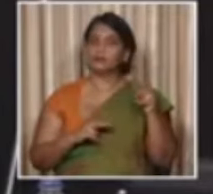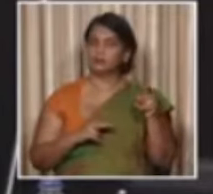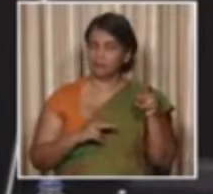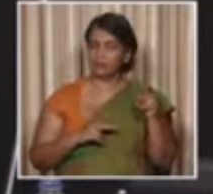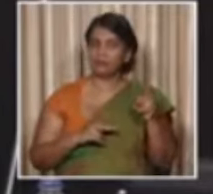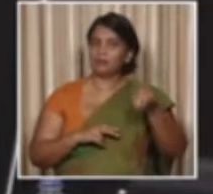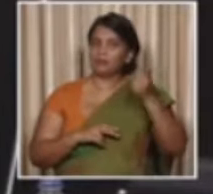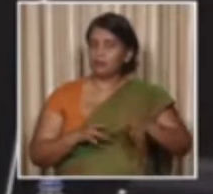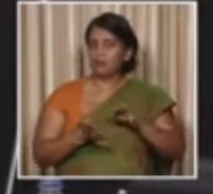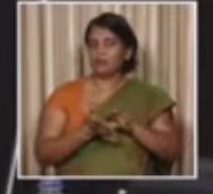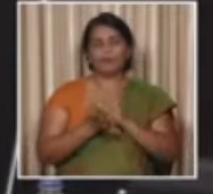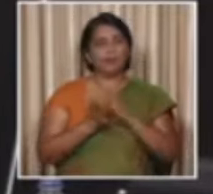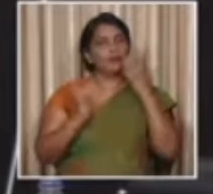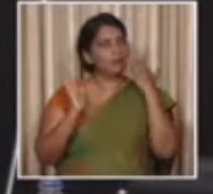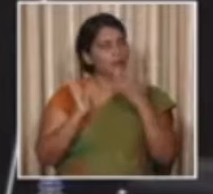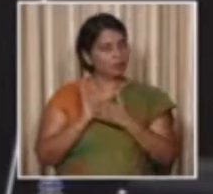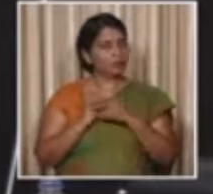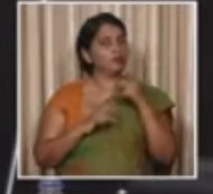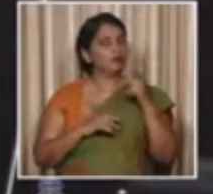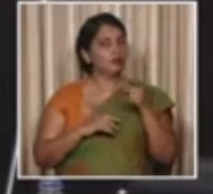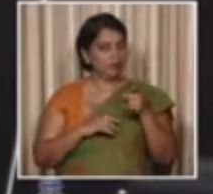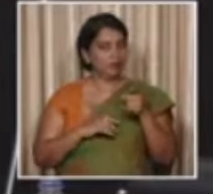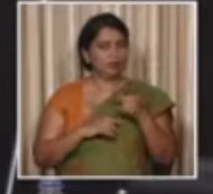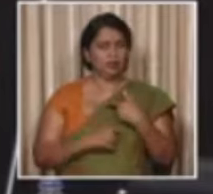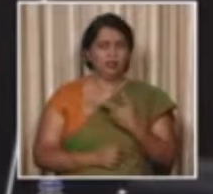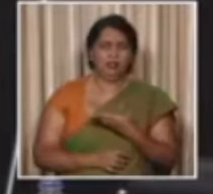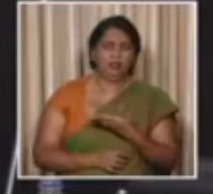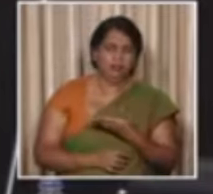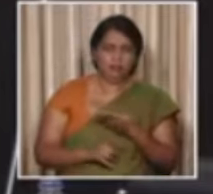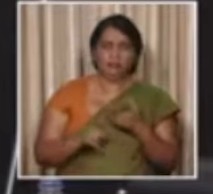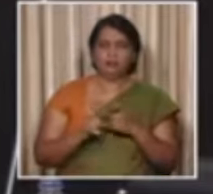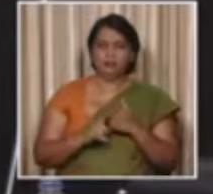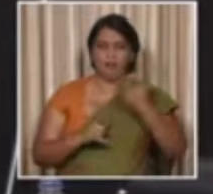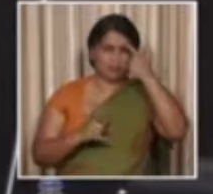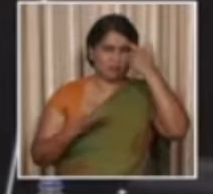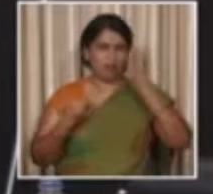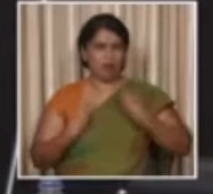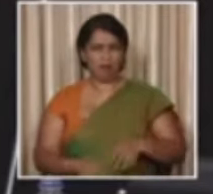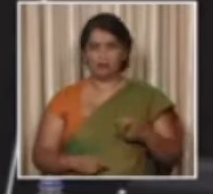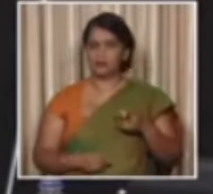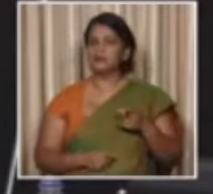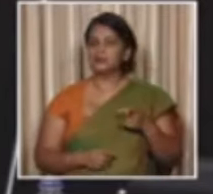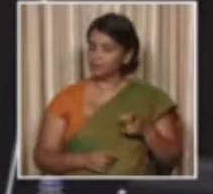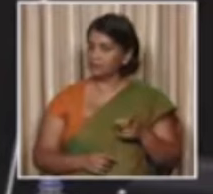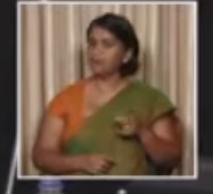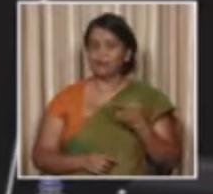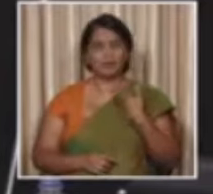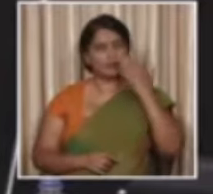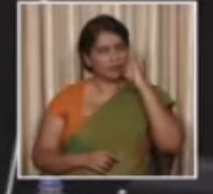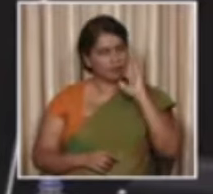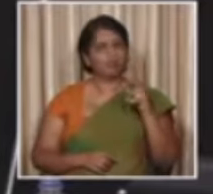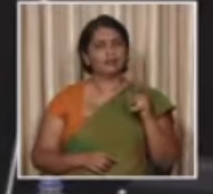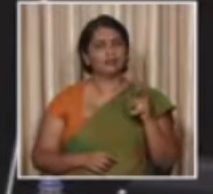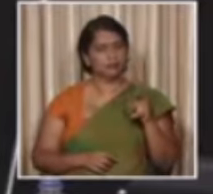displayed throughout his speech. And most of the times you are frustrated. Can you